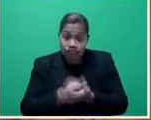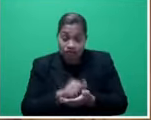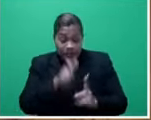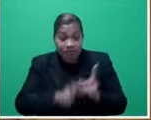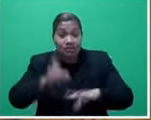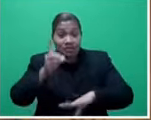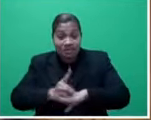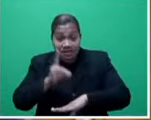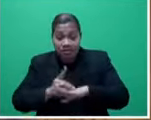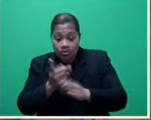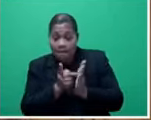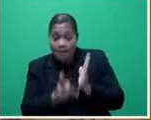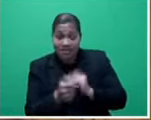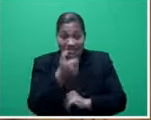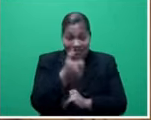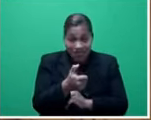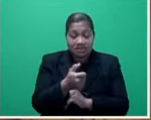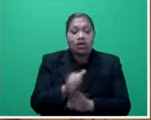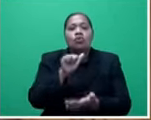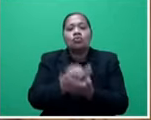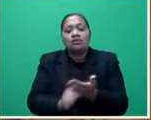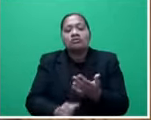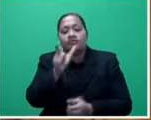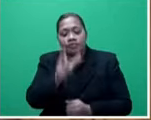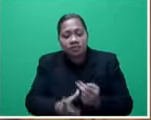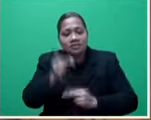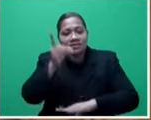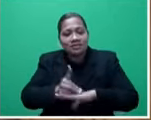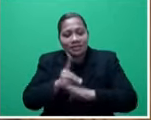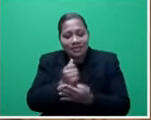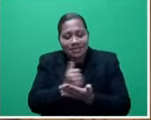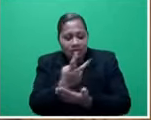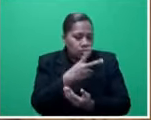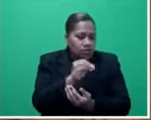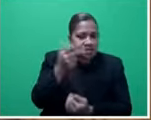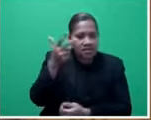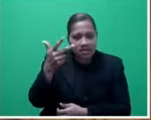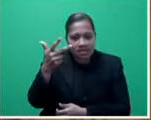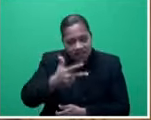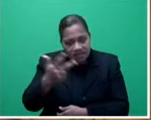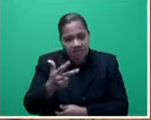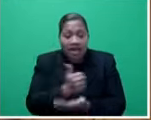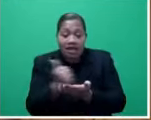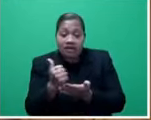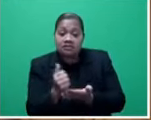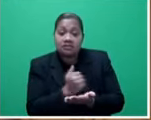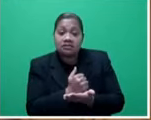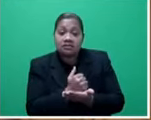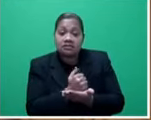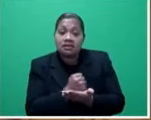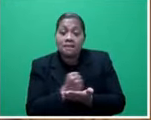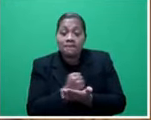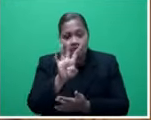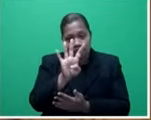protected in Part 6 of the Rights of Persons with Disabilities Act 2018, Act number 4 of 2018, Honourable Speaker. It